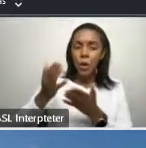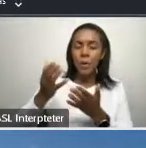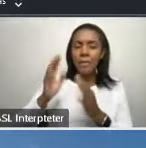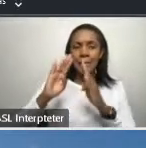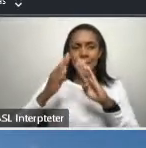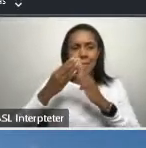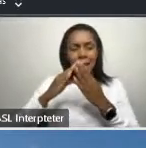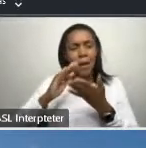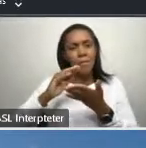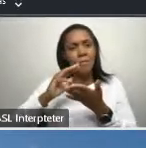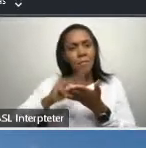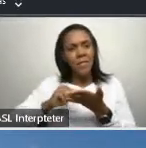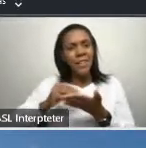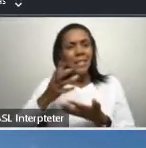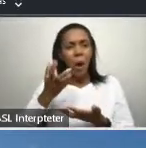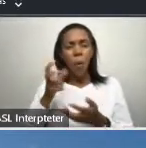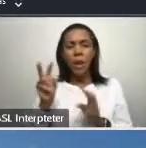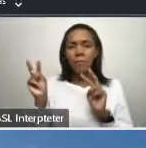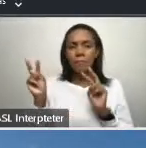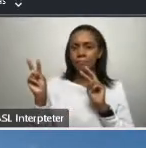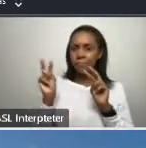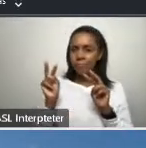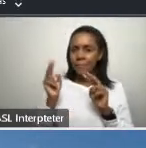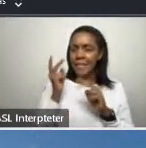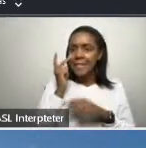can lay eyes on the individual